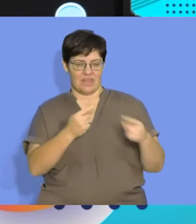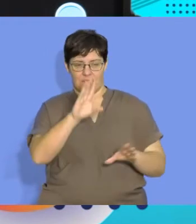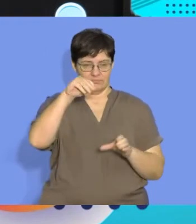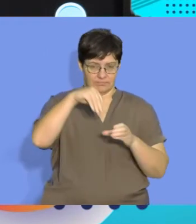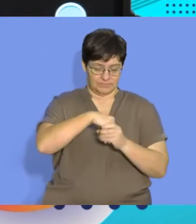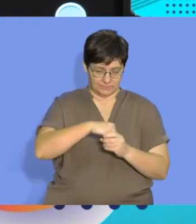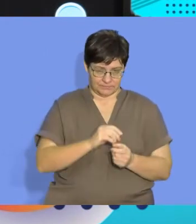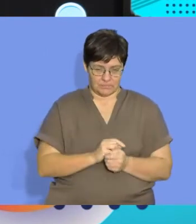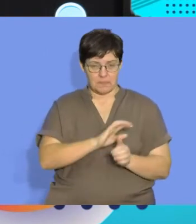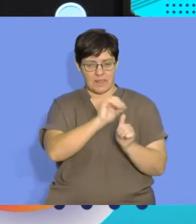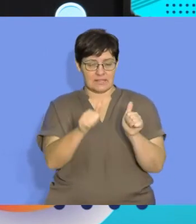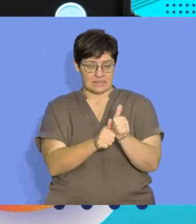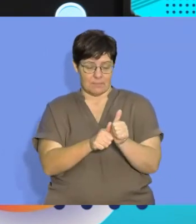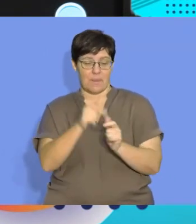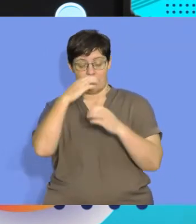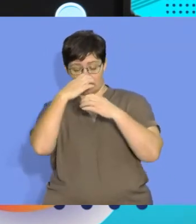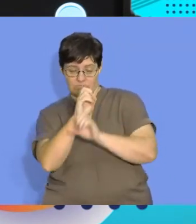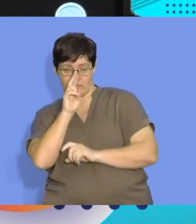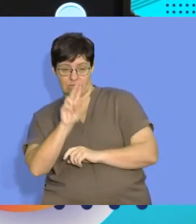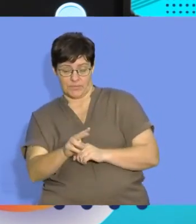goes with the sub-micro view.